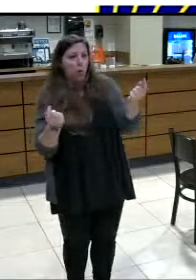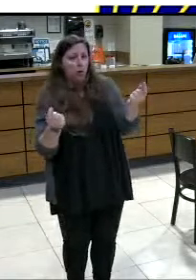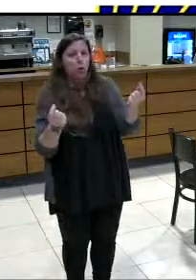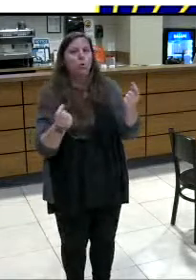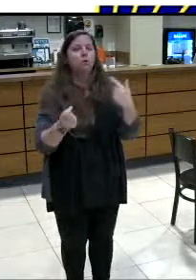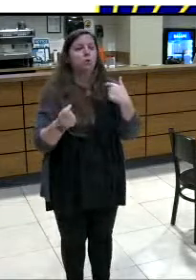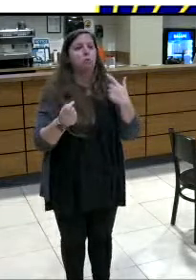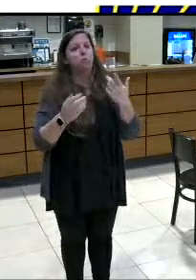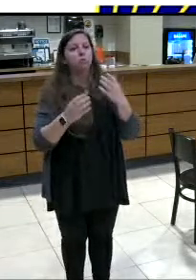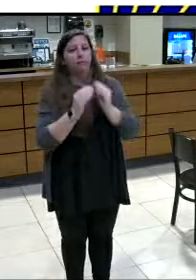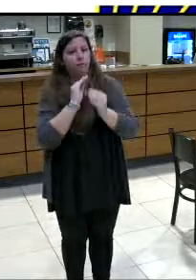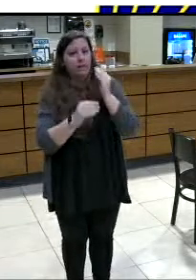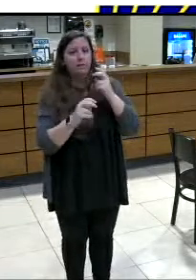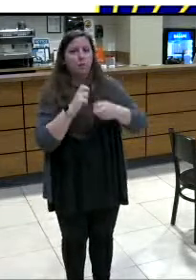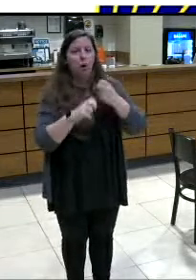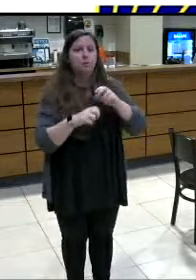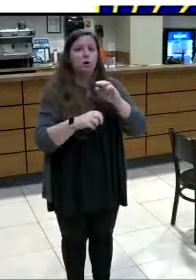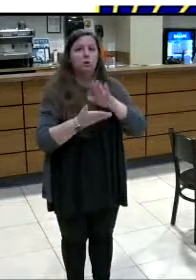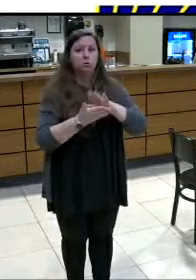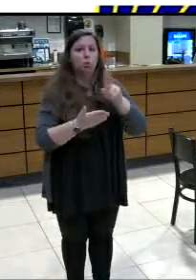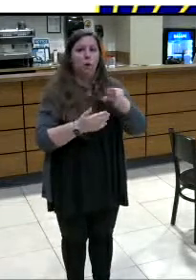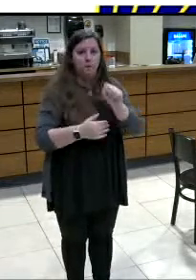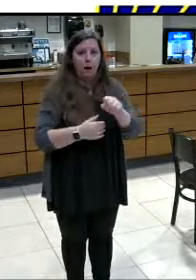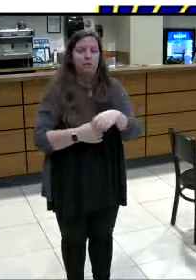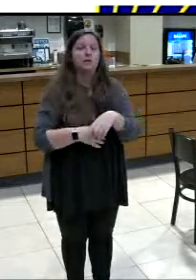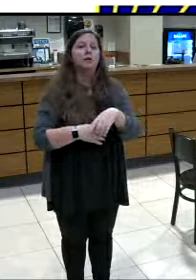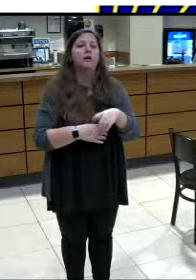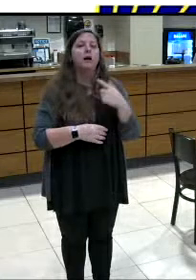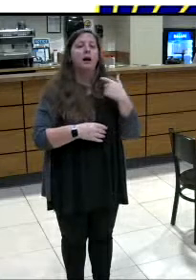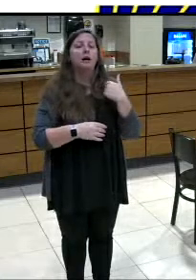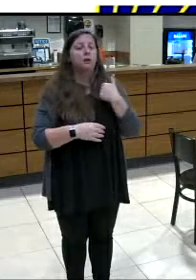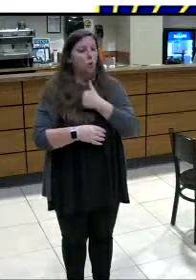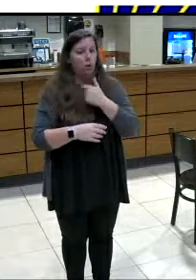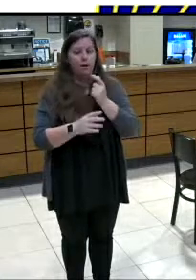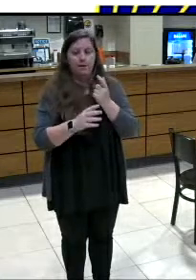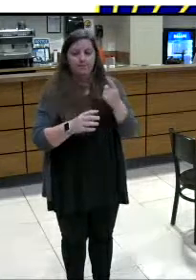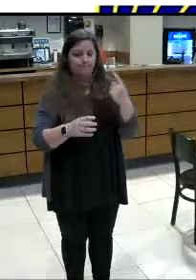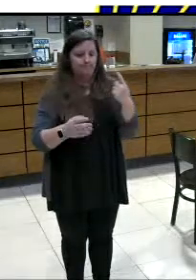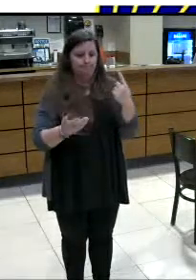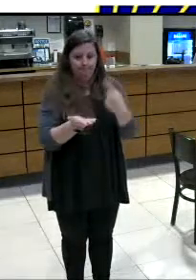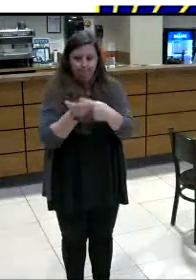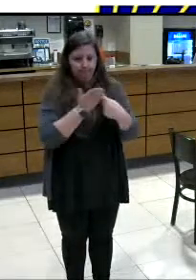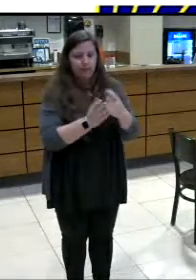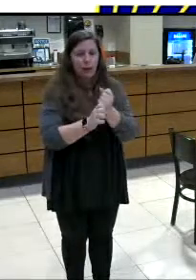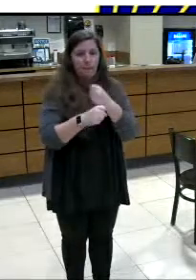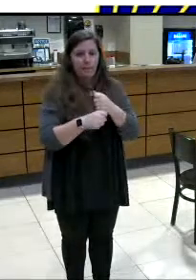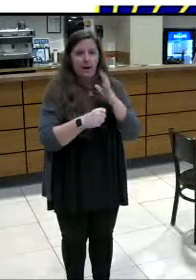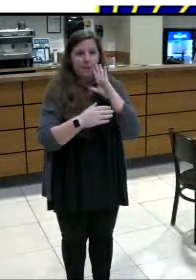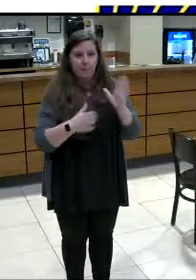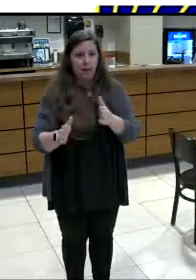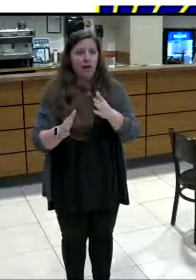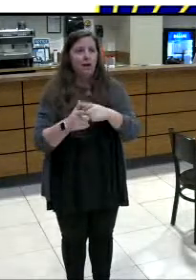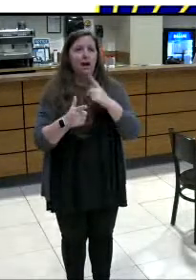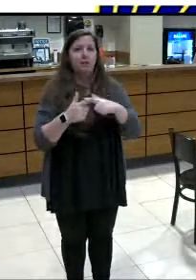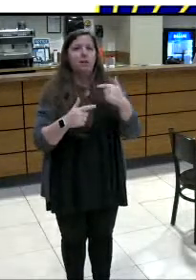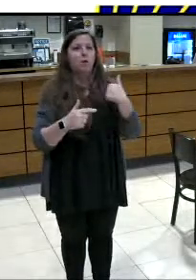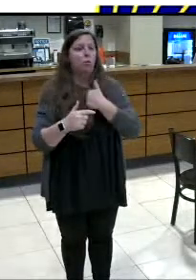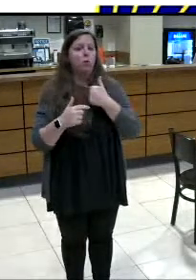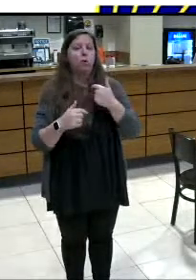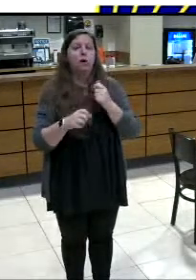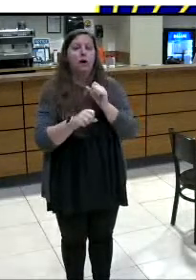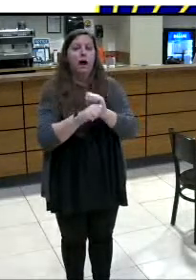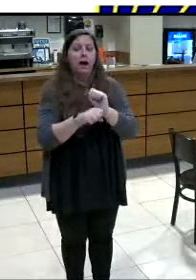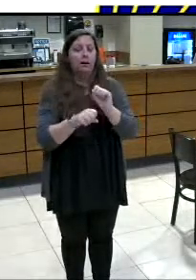day. We were able to deploy Ms. Utivia Tolbert to work with our bus drivers in that area. That is an example of something